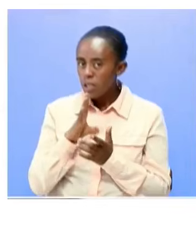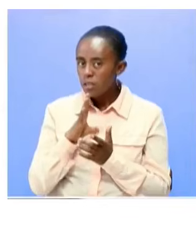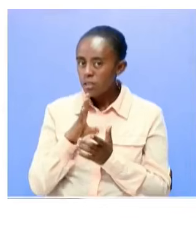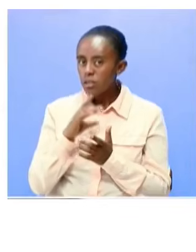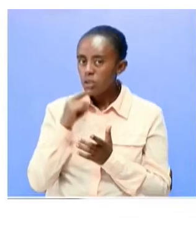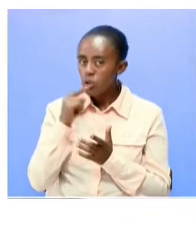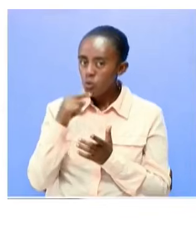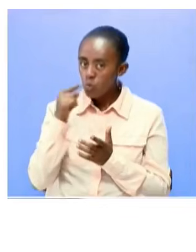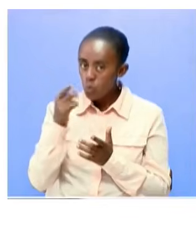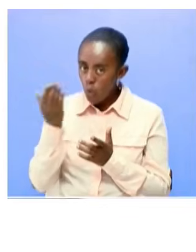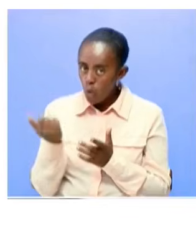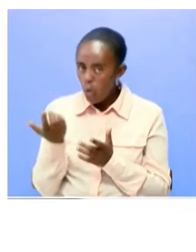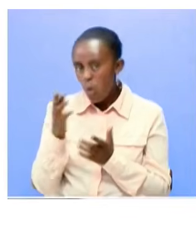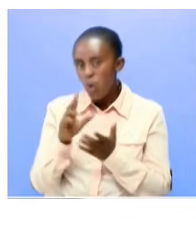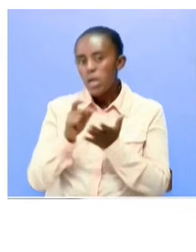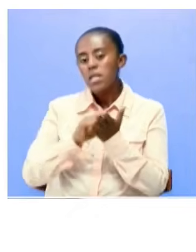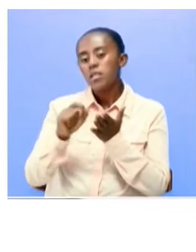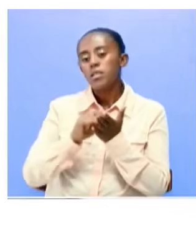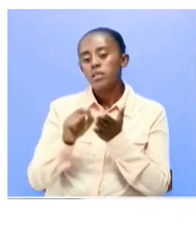or written